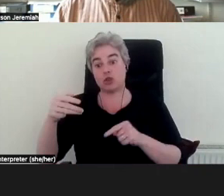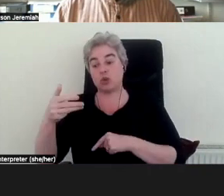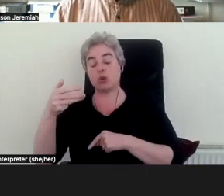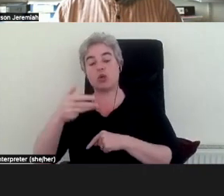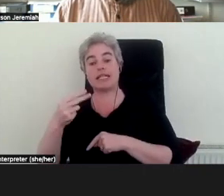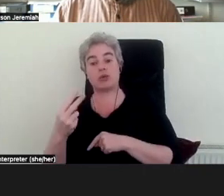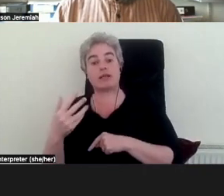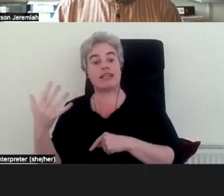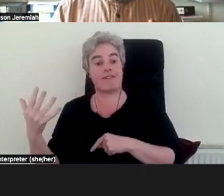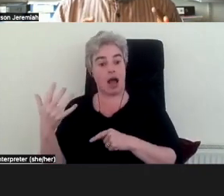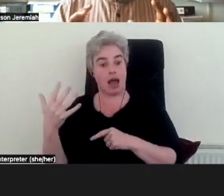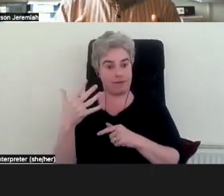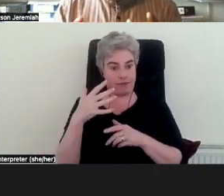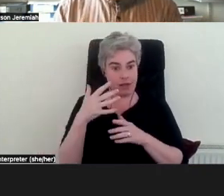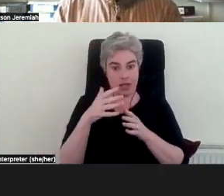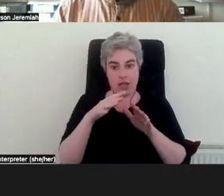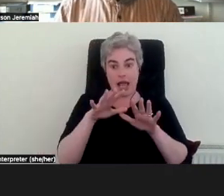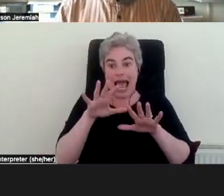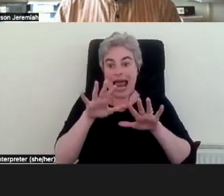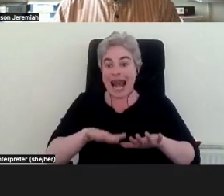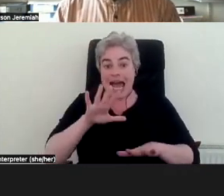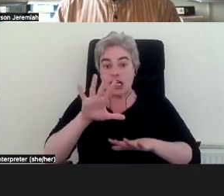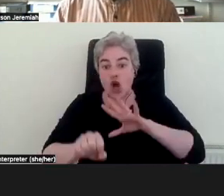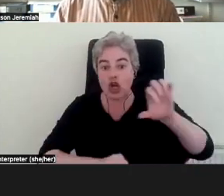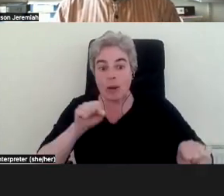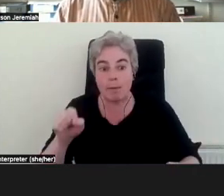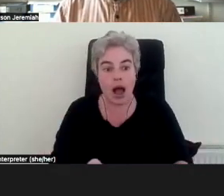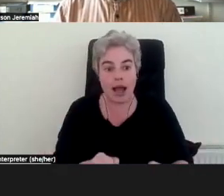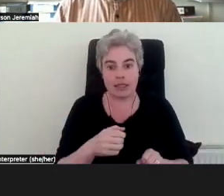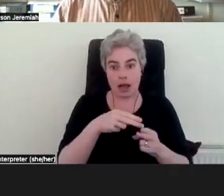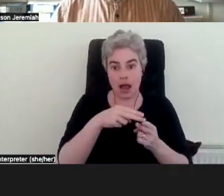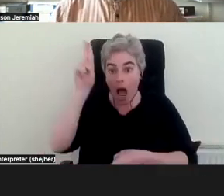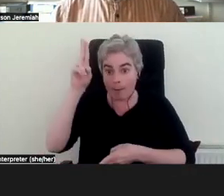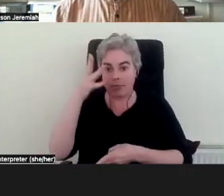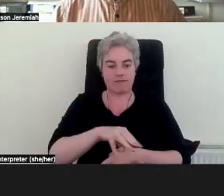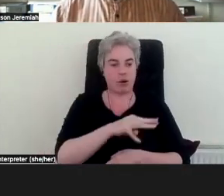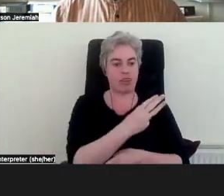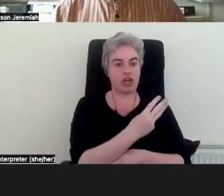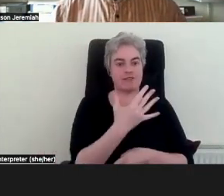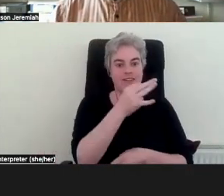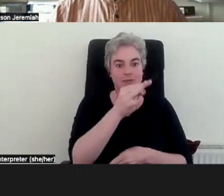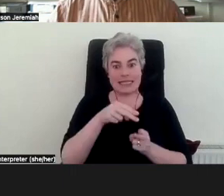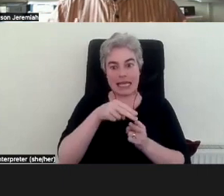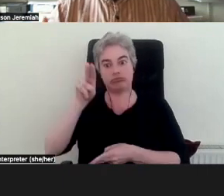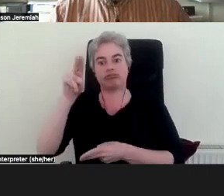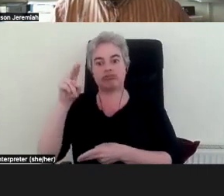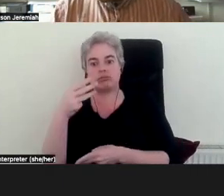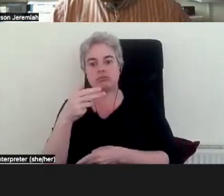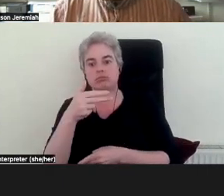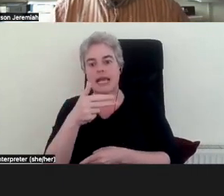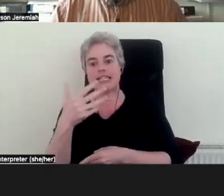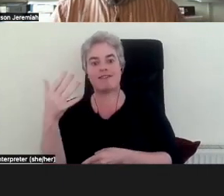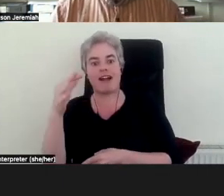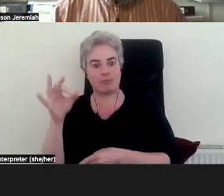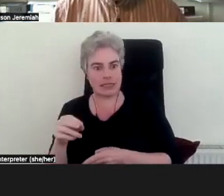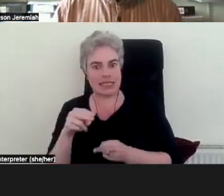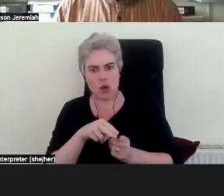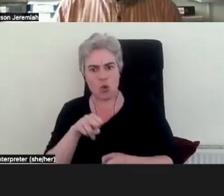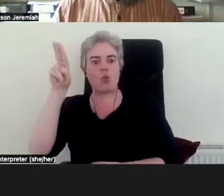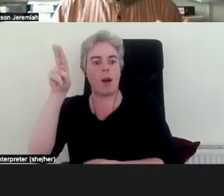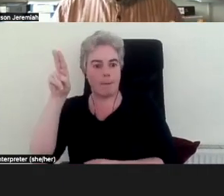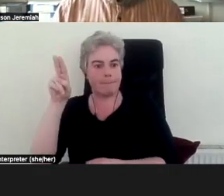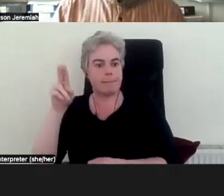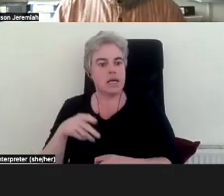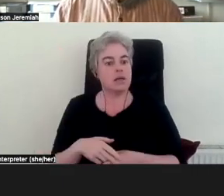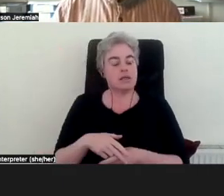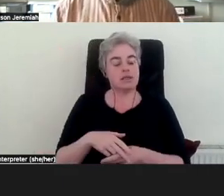1925. So East India Company, which was the kind of company rule through which